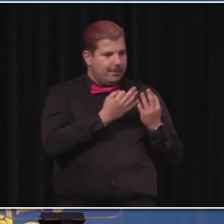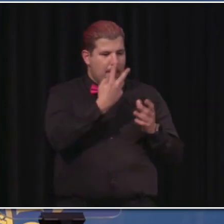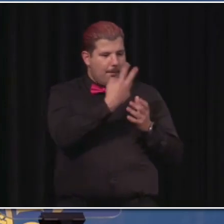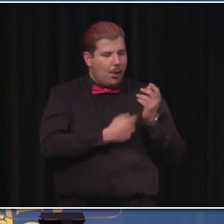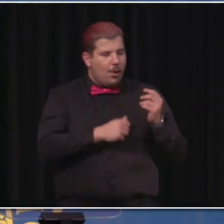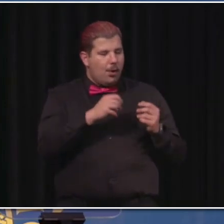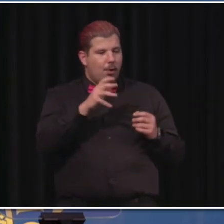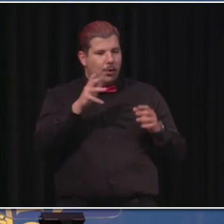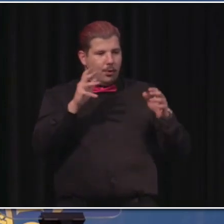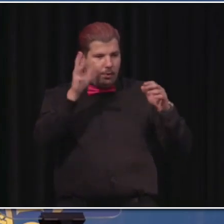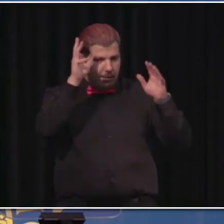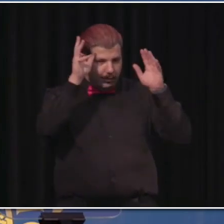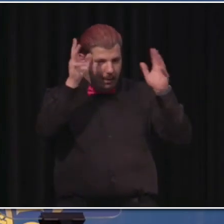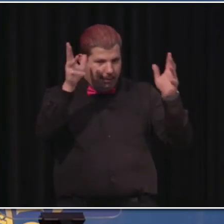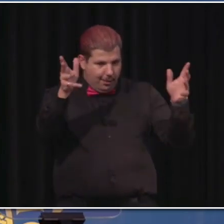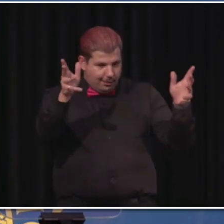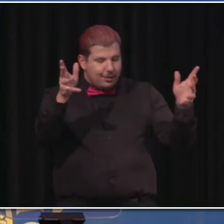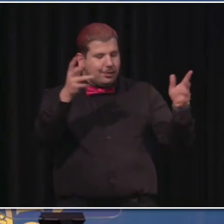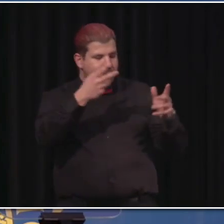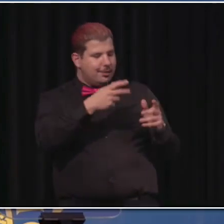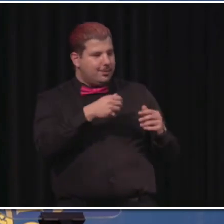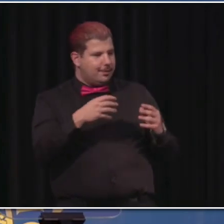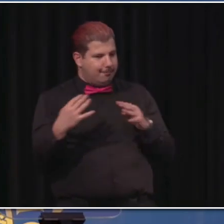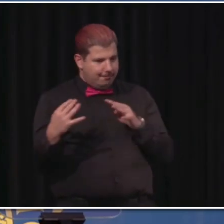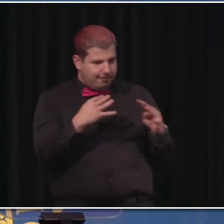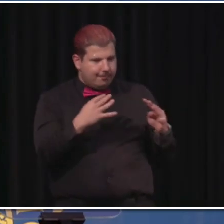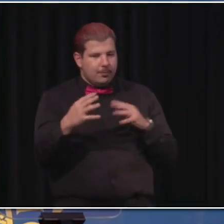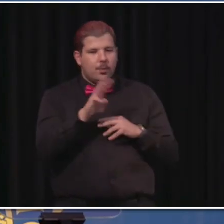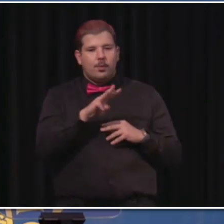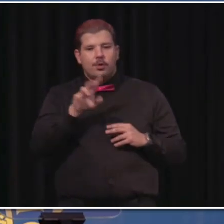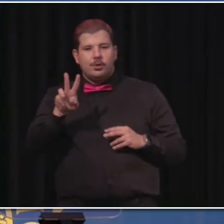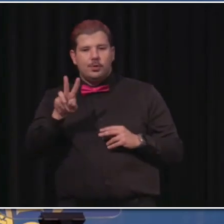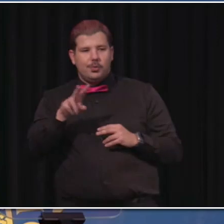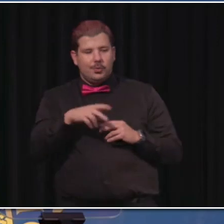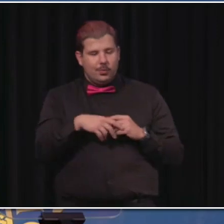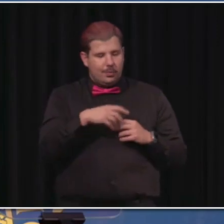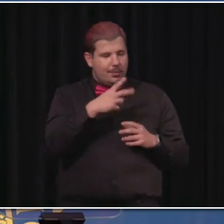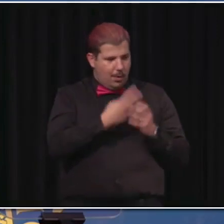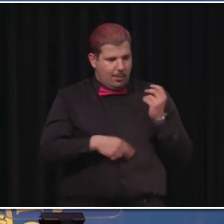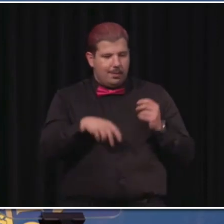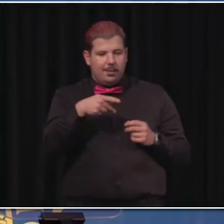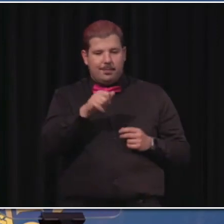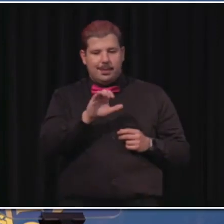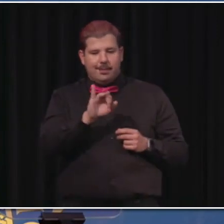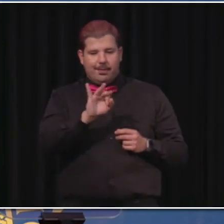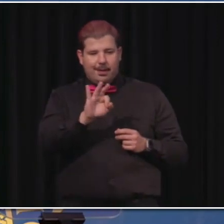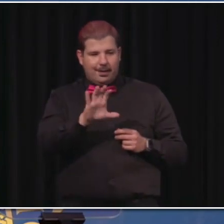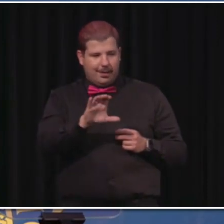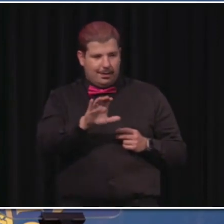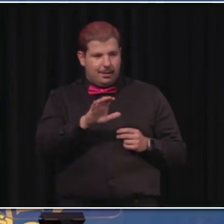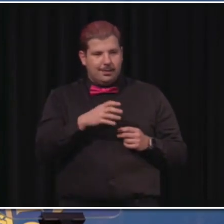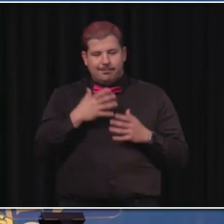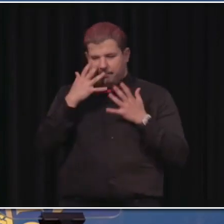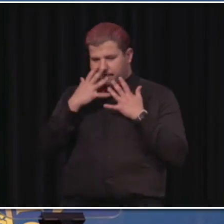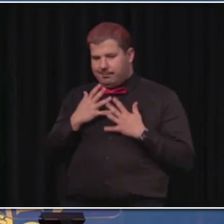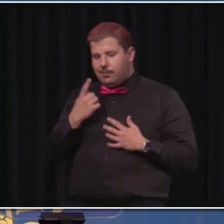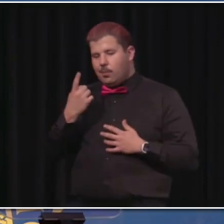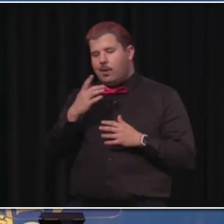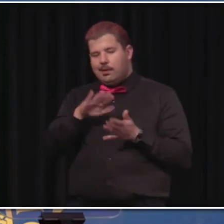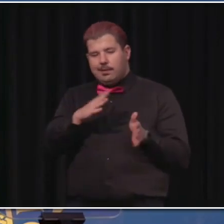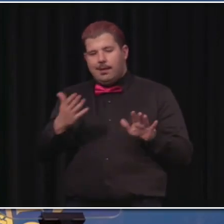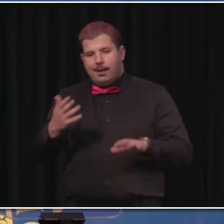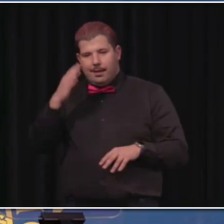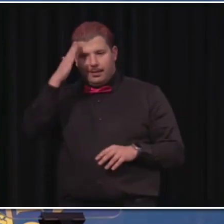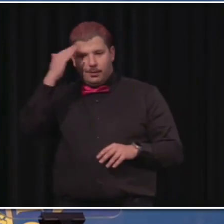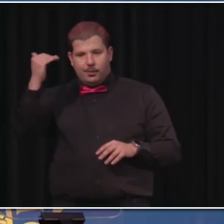grandfathers fought in World War II, both of them in the Pacific. And sadly, one of her grandfathers died in Korea as a